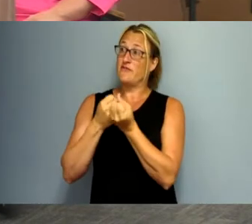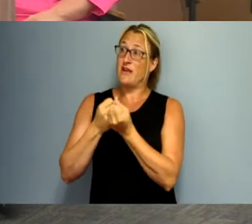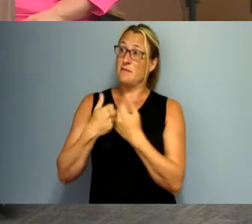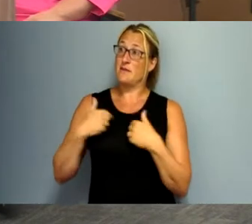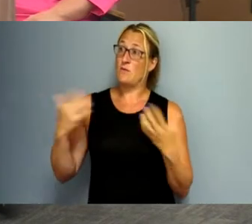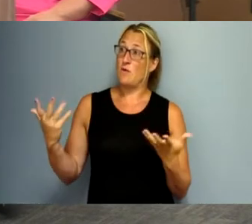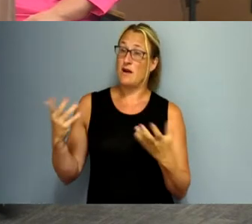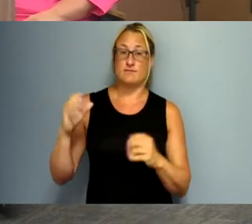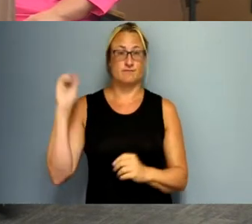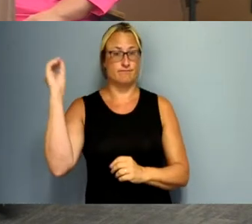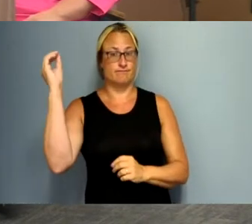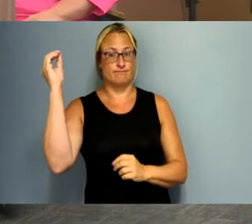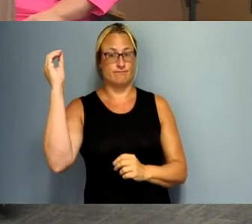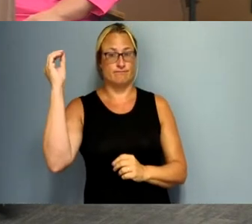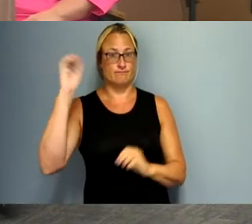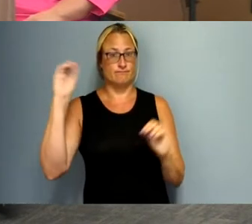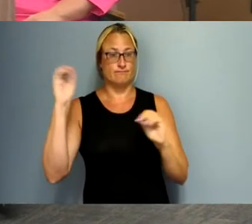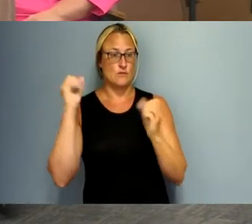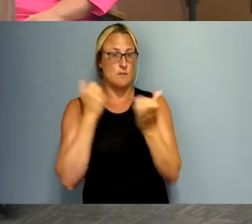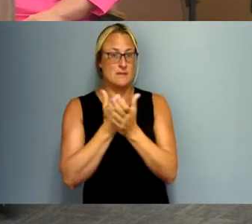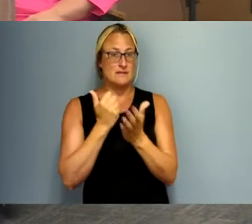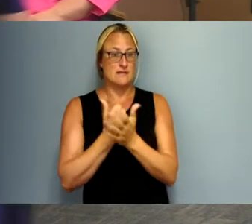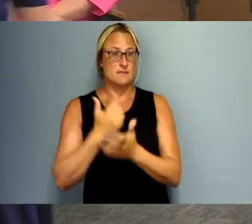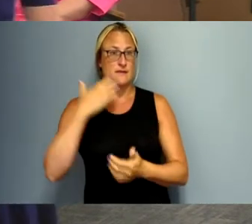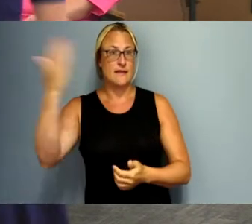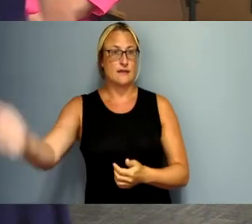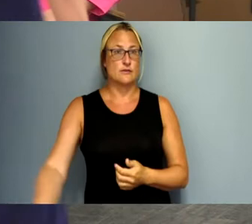zero. No one's helped. Thank you.